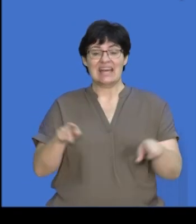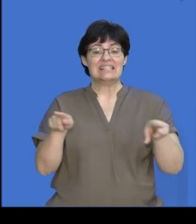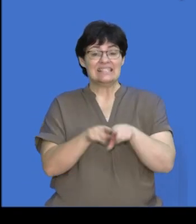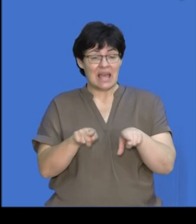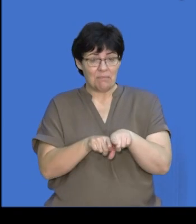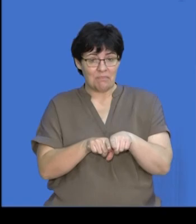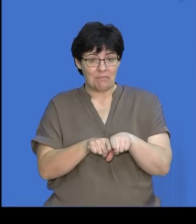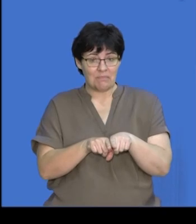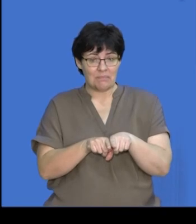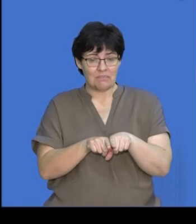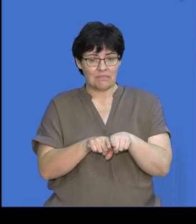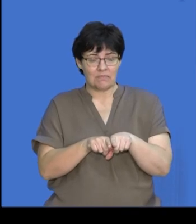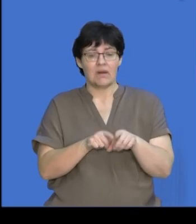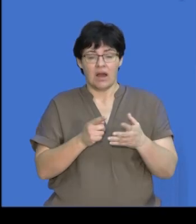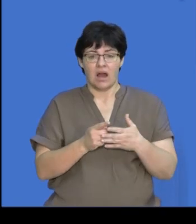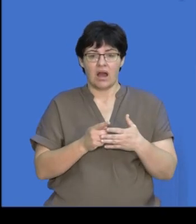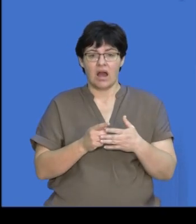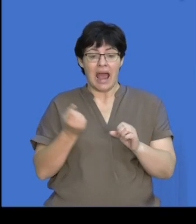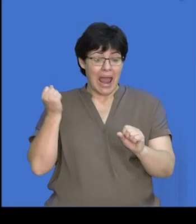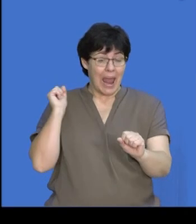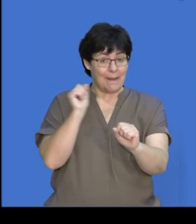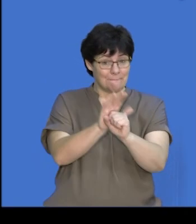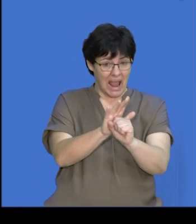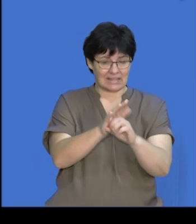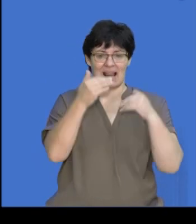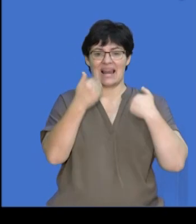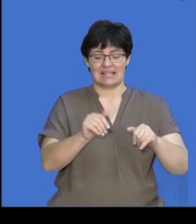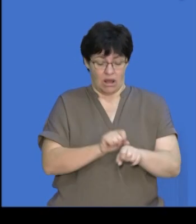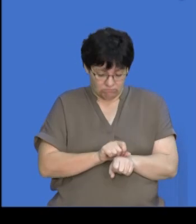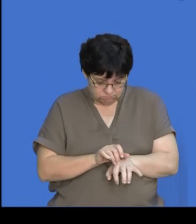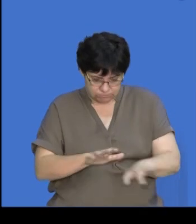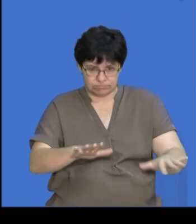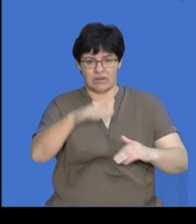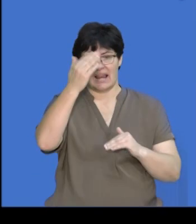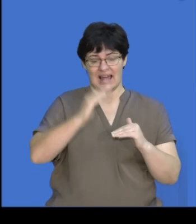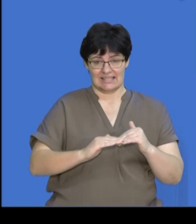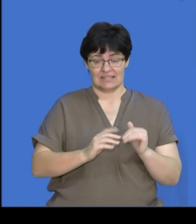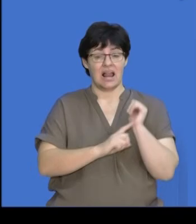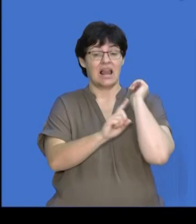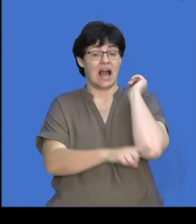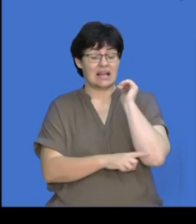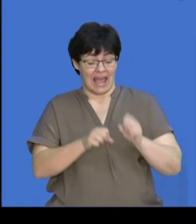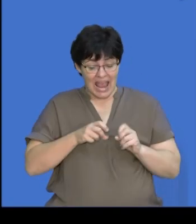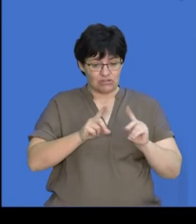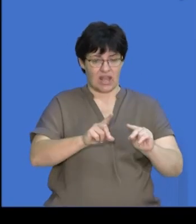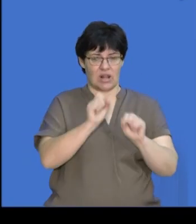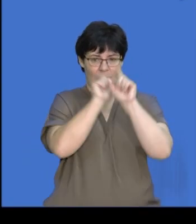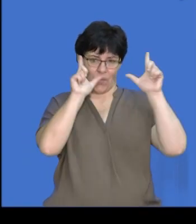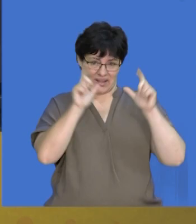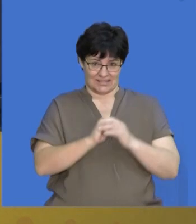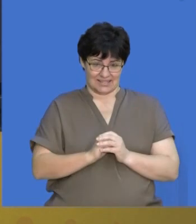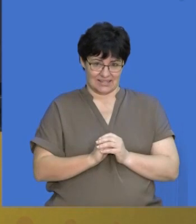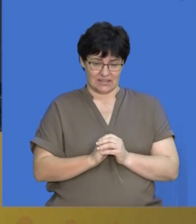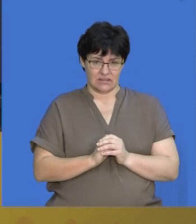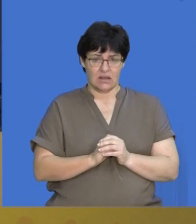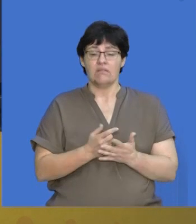contain and hazardous impacts, as well as the spread. And the last point, educational awareness. So you see, guys,